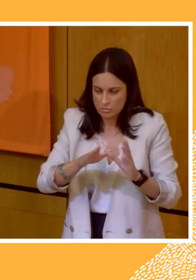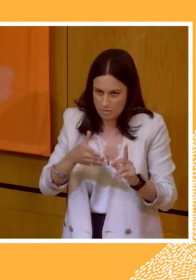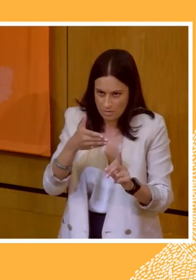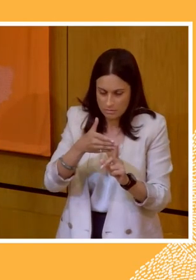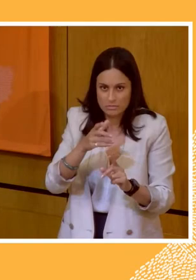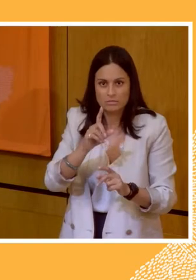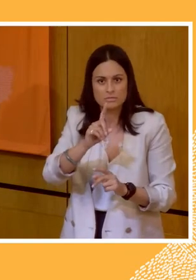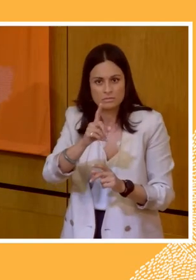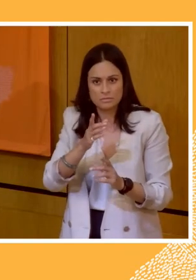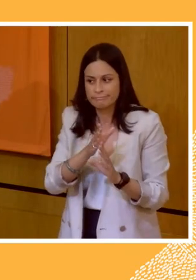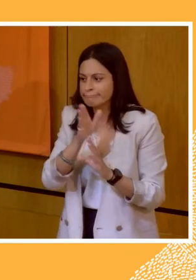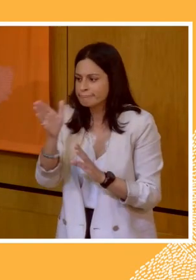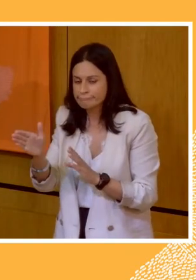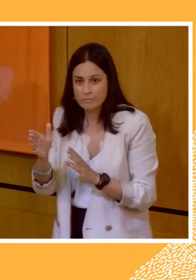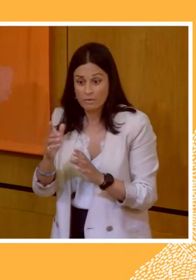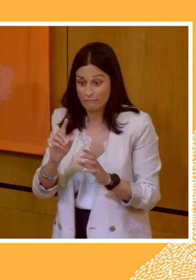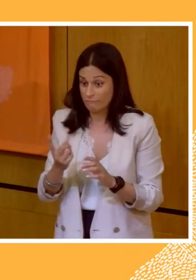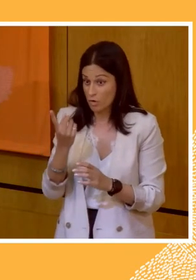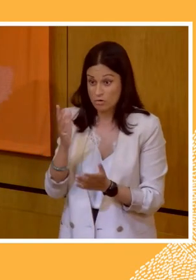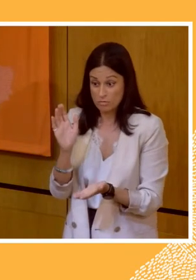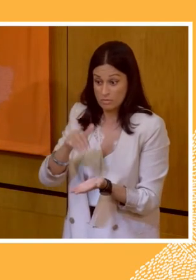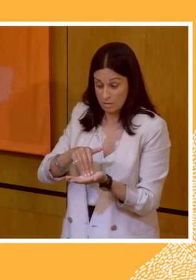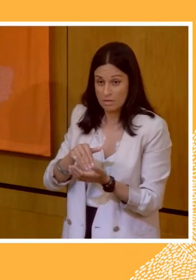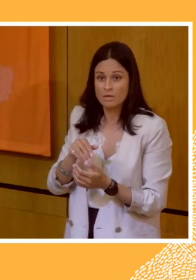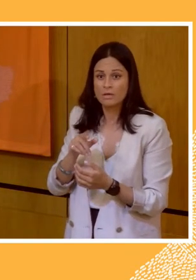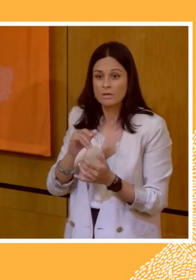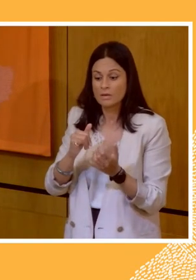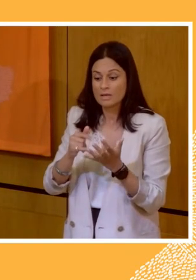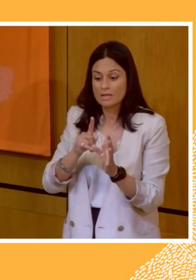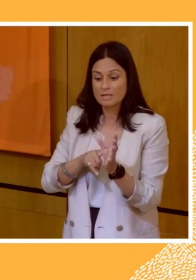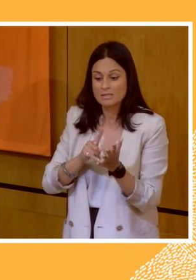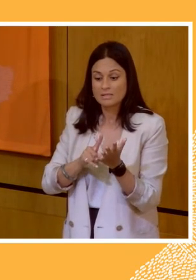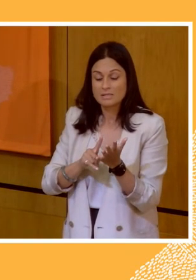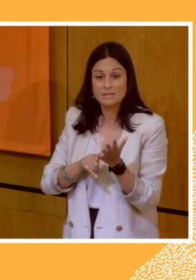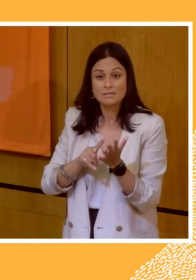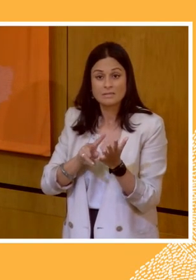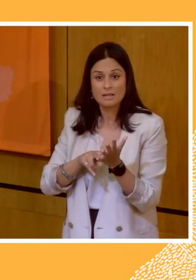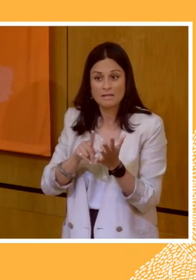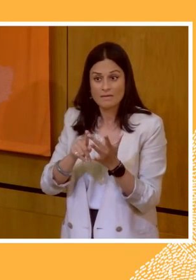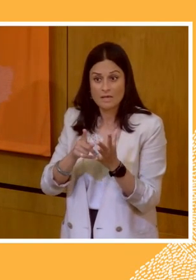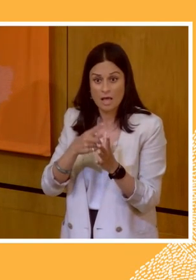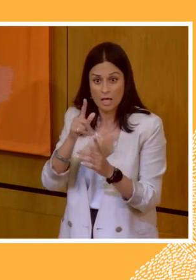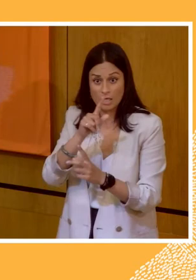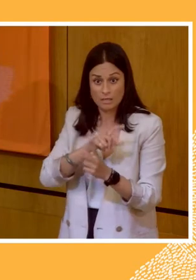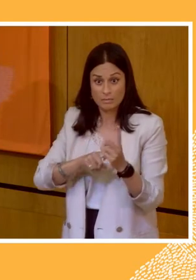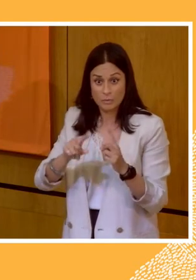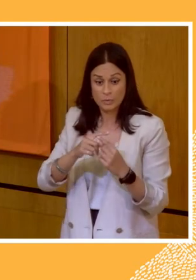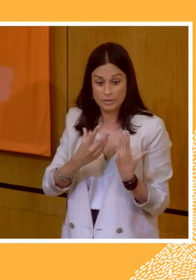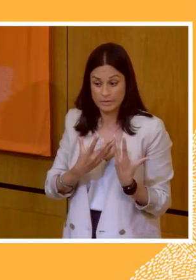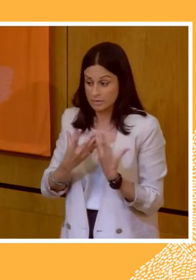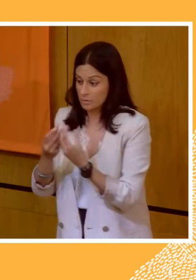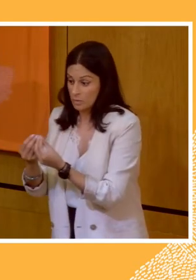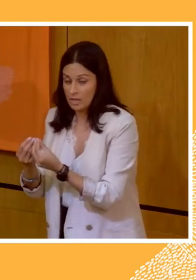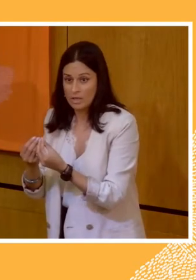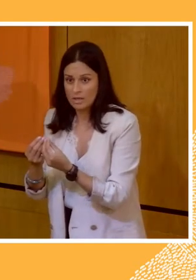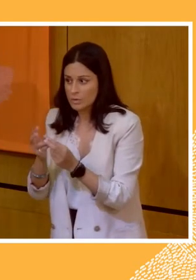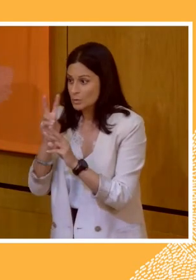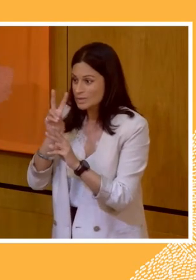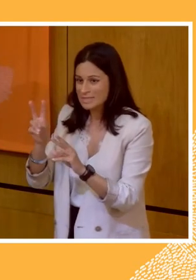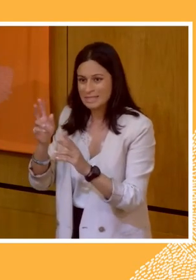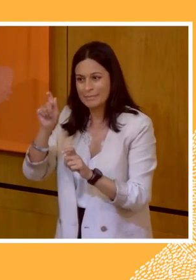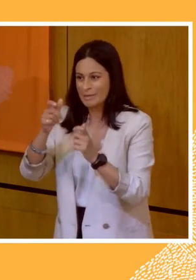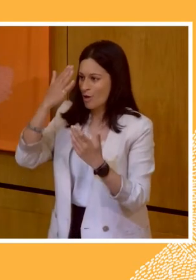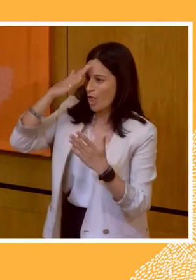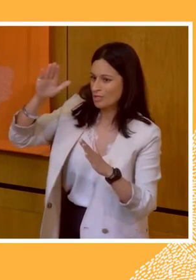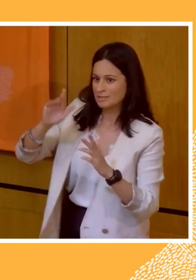went, when we first arrived, Sylvia's community took us to the sort of the tourist experience, so